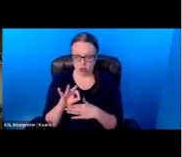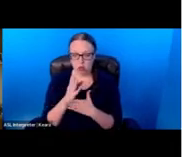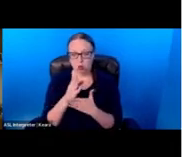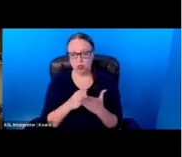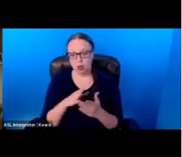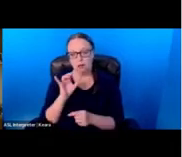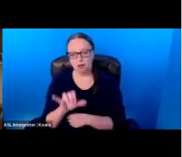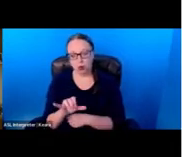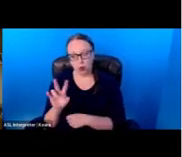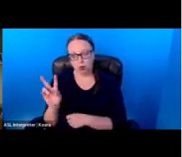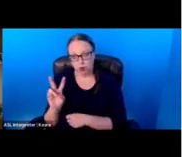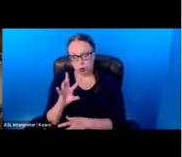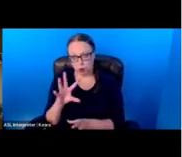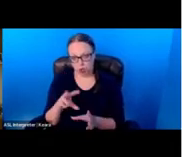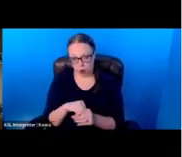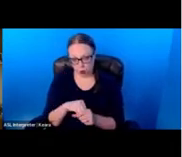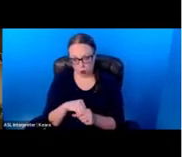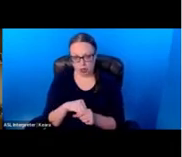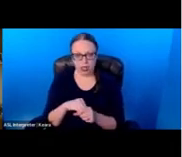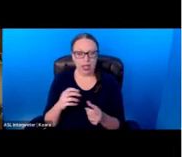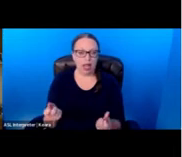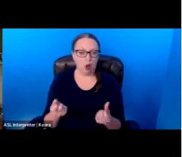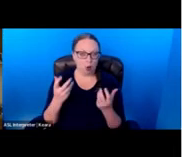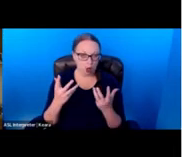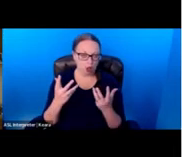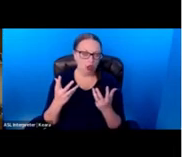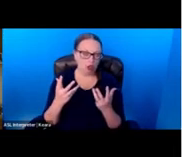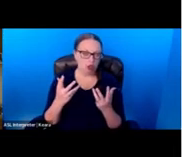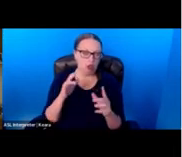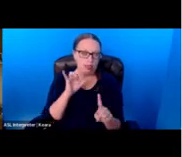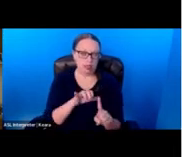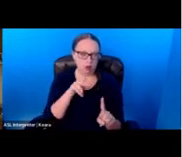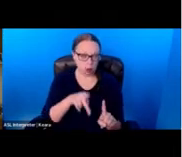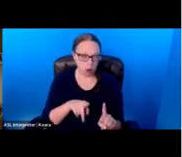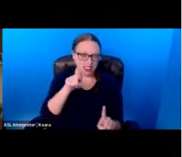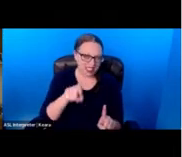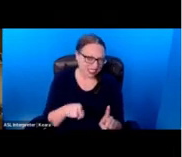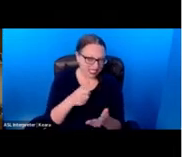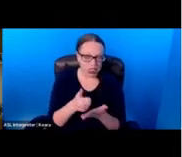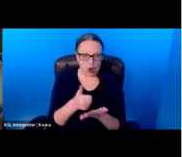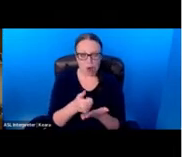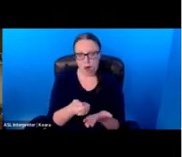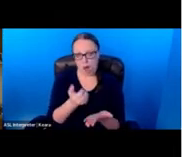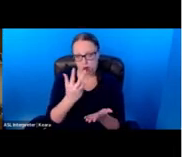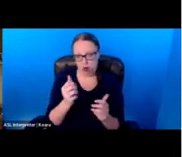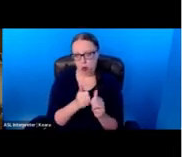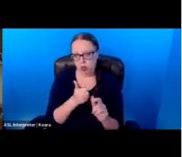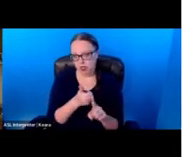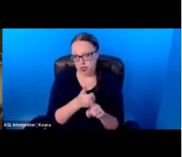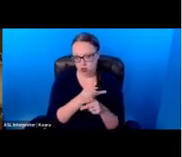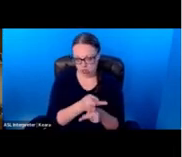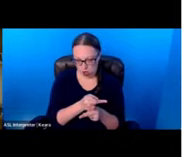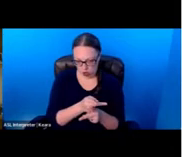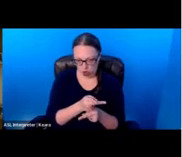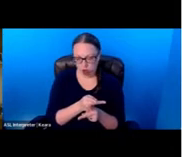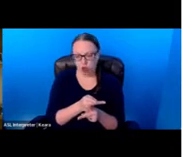variables included the degree to which the respondent needed help with self-care activities, the degree to which the respondent